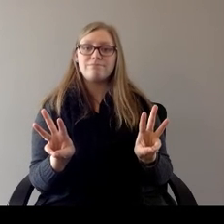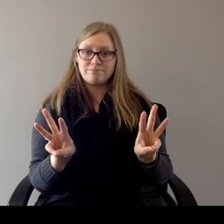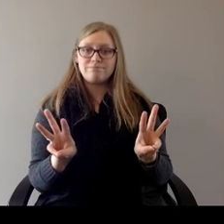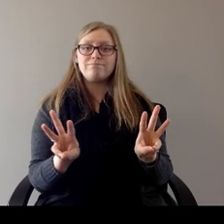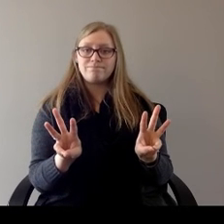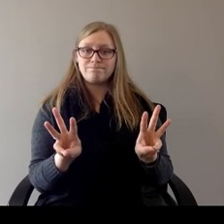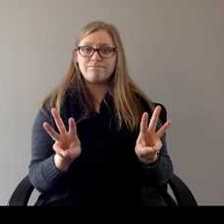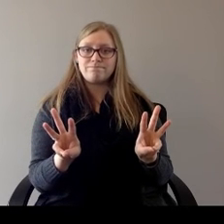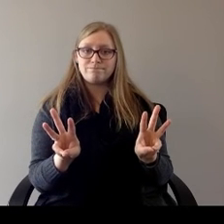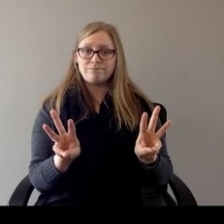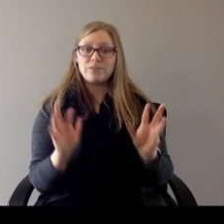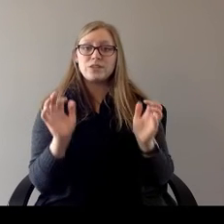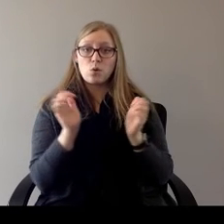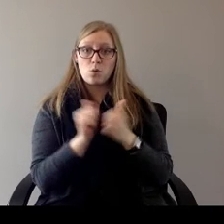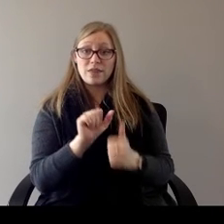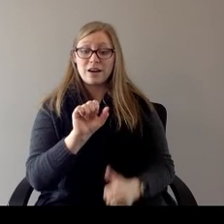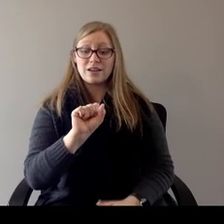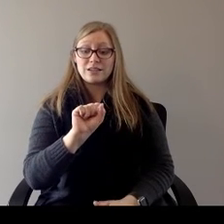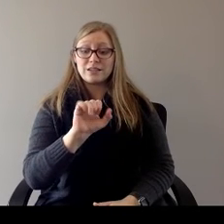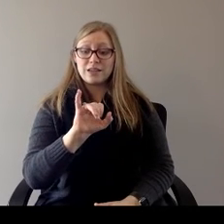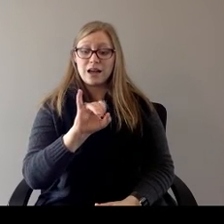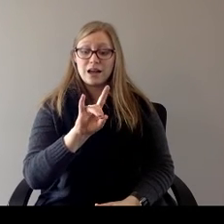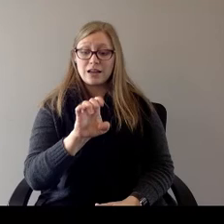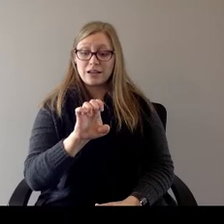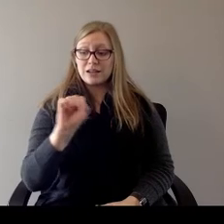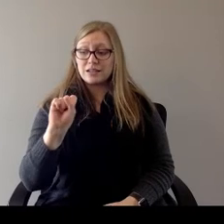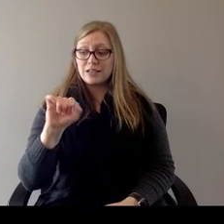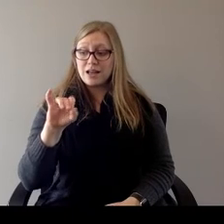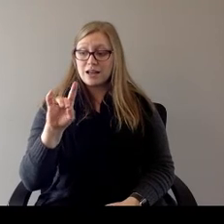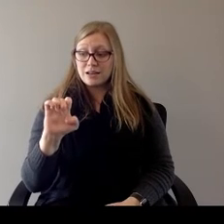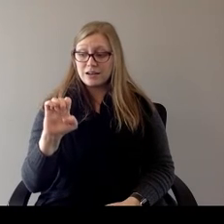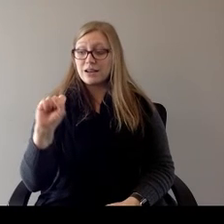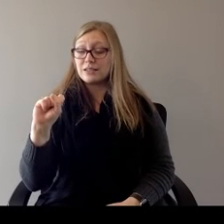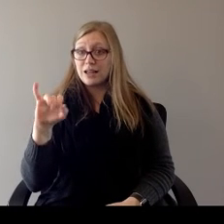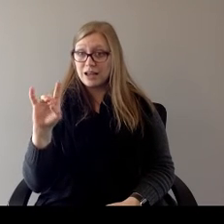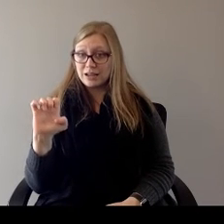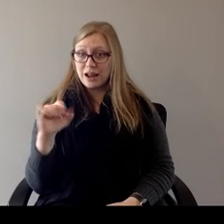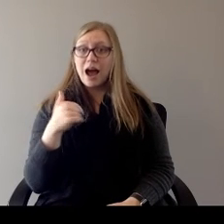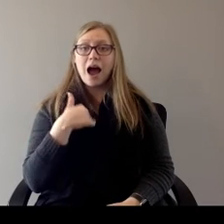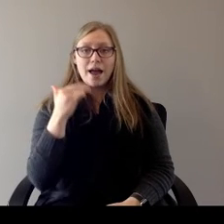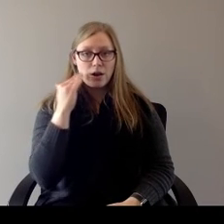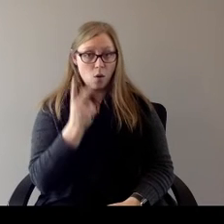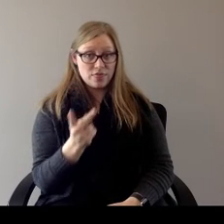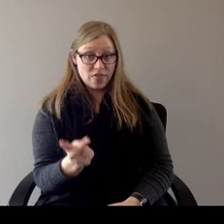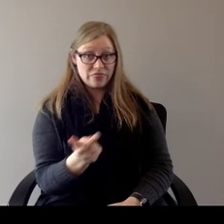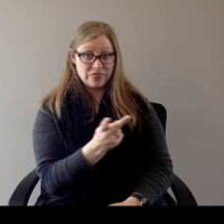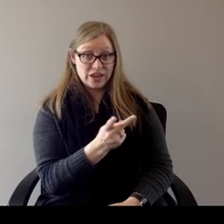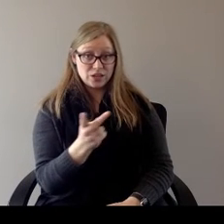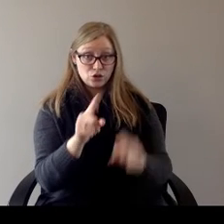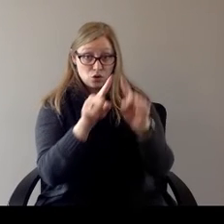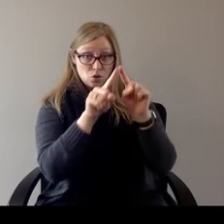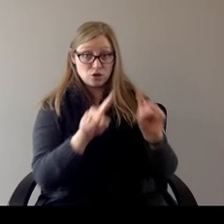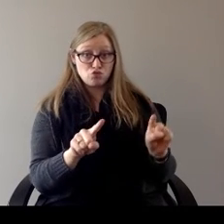So by side, side, side, I know that these two triangles are in fact congruent.